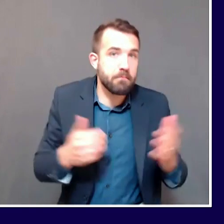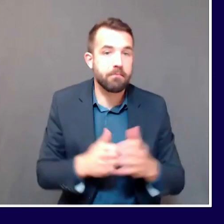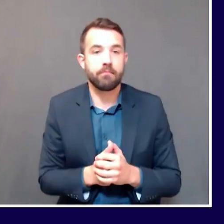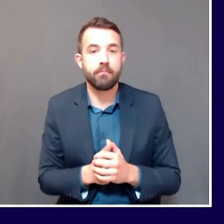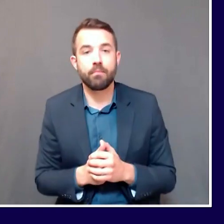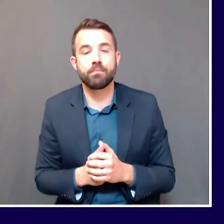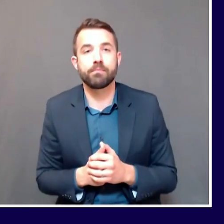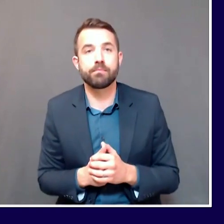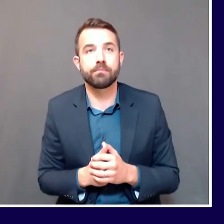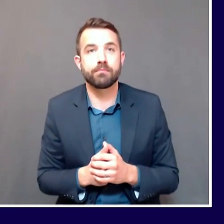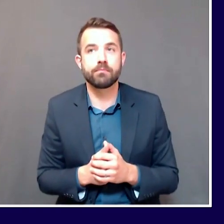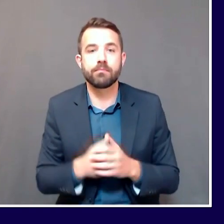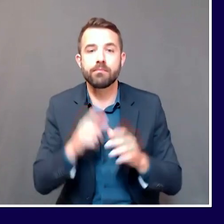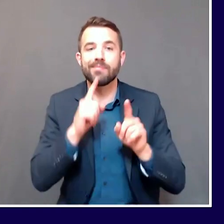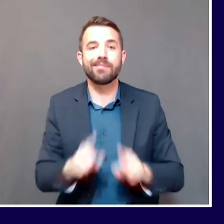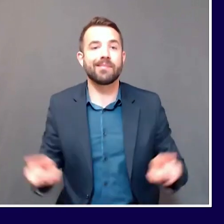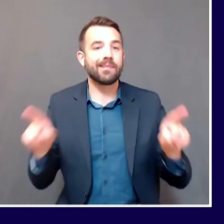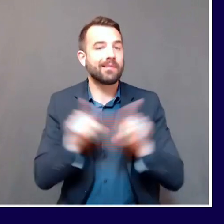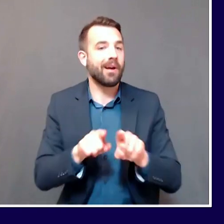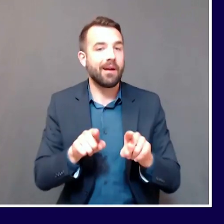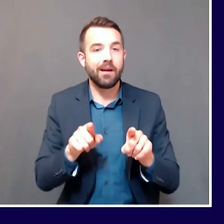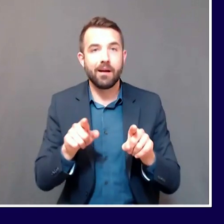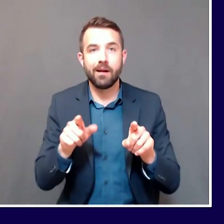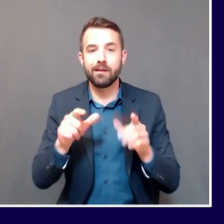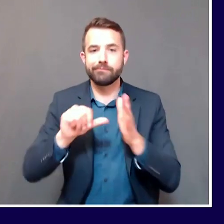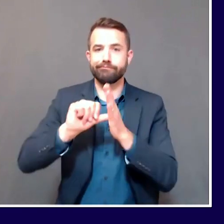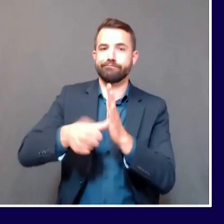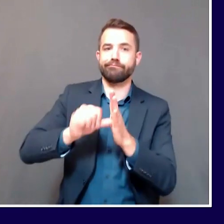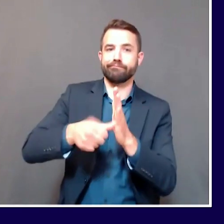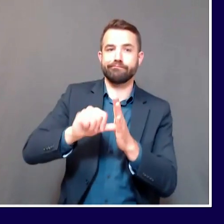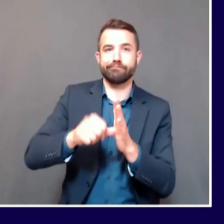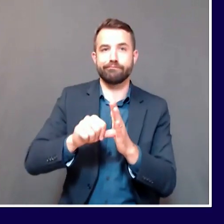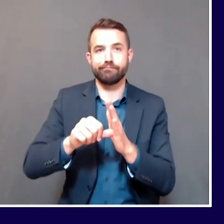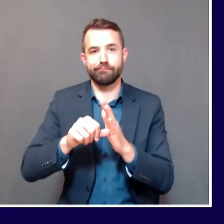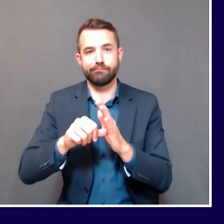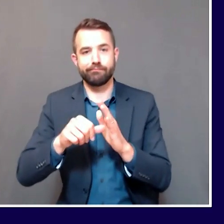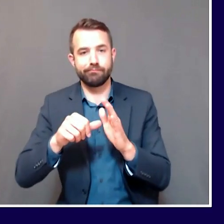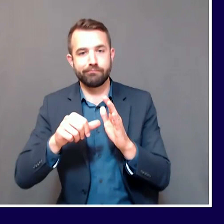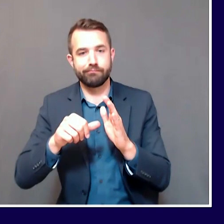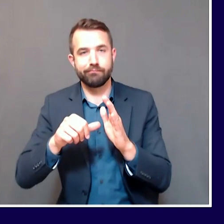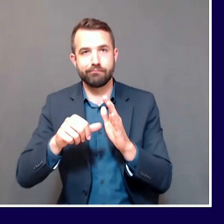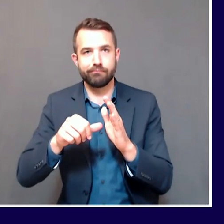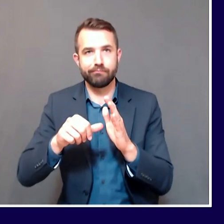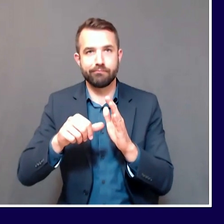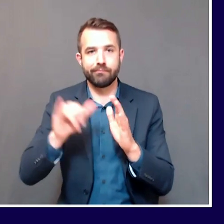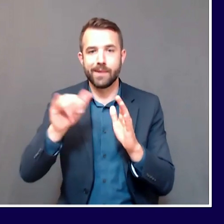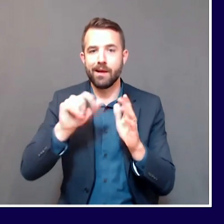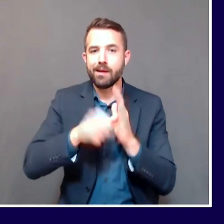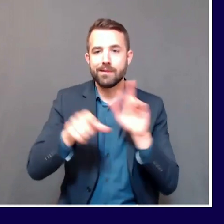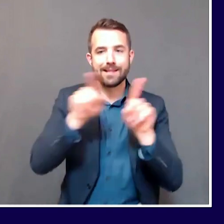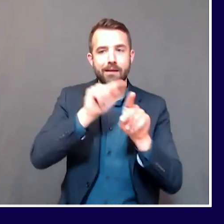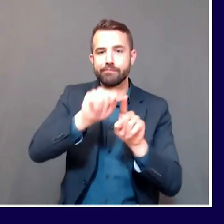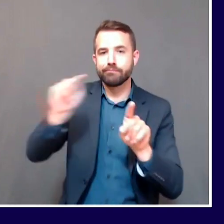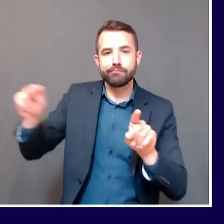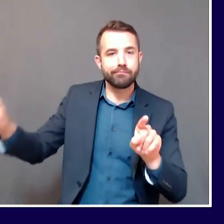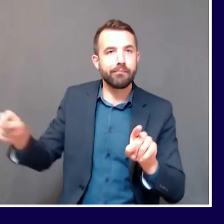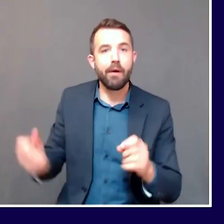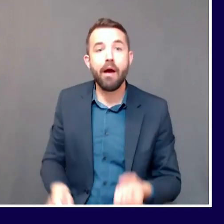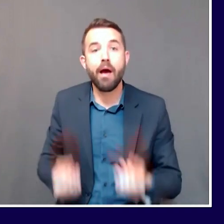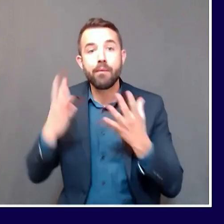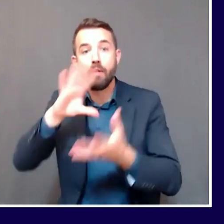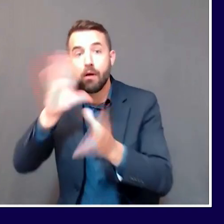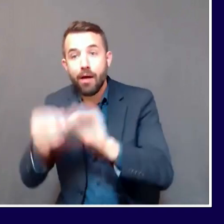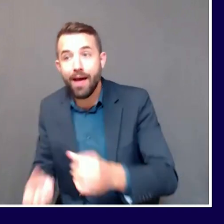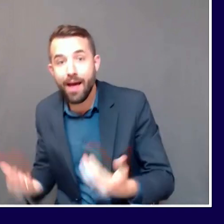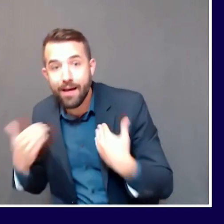same caveats as I did to Patrick's question, Patty, which is that whether it's the cumulative number of cases, the